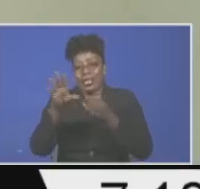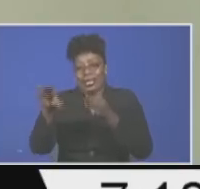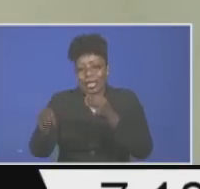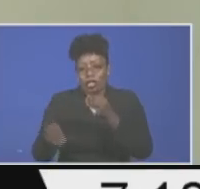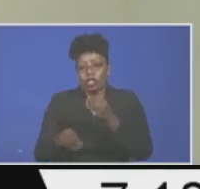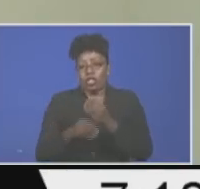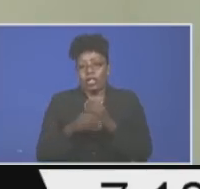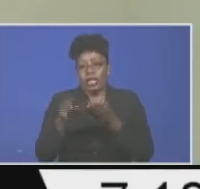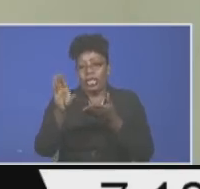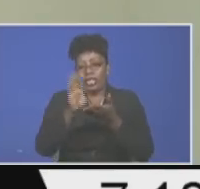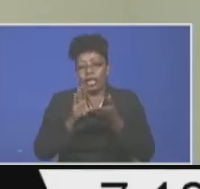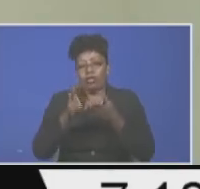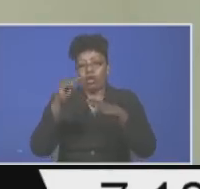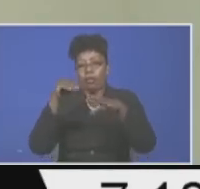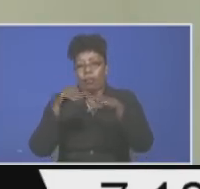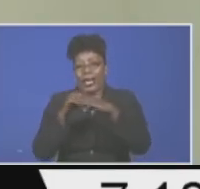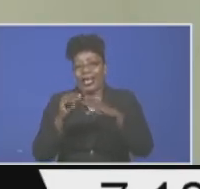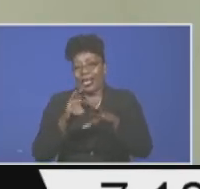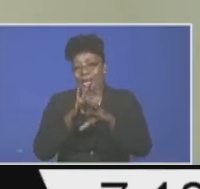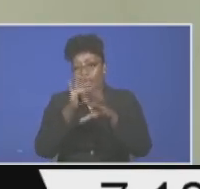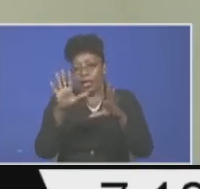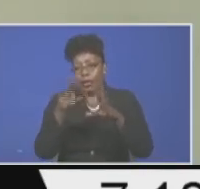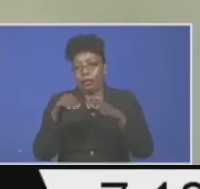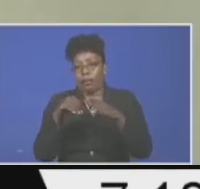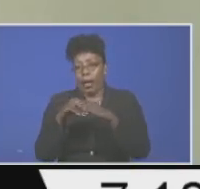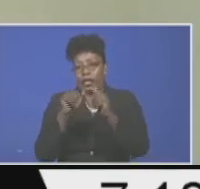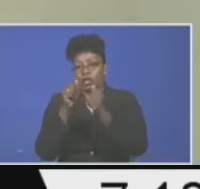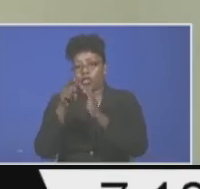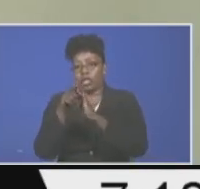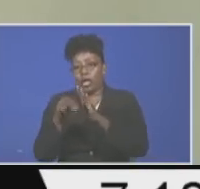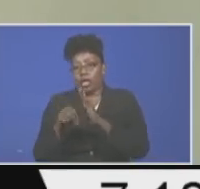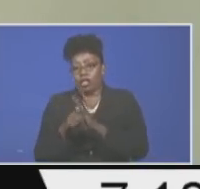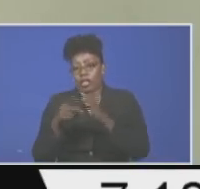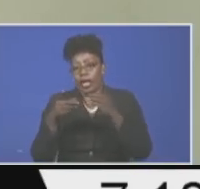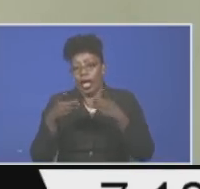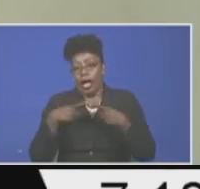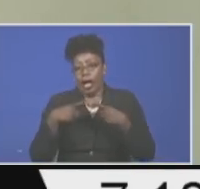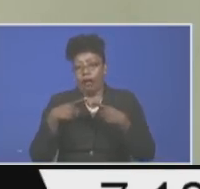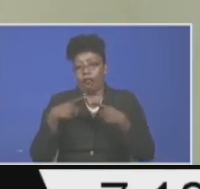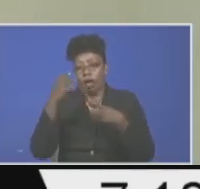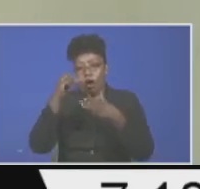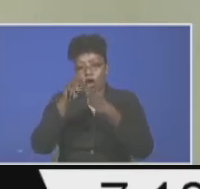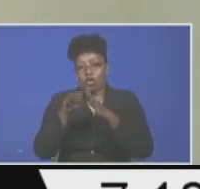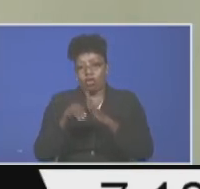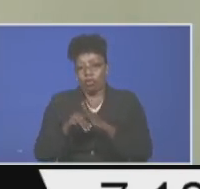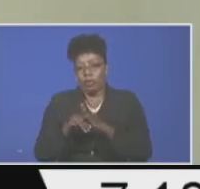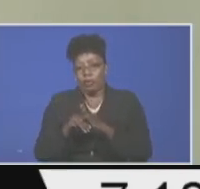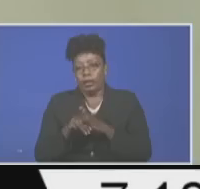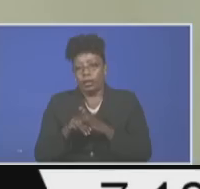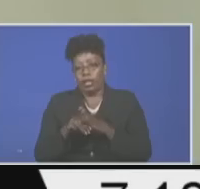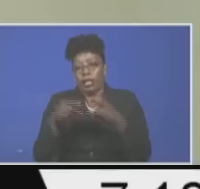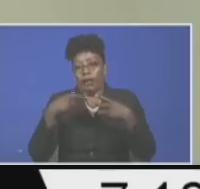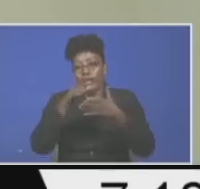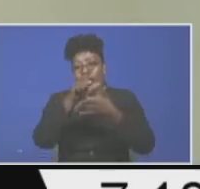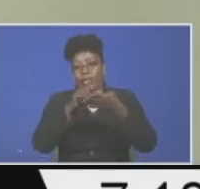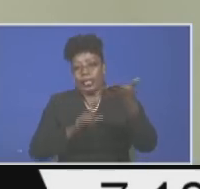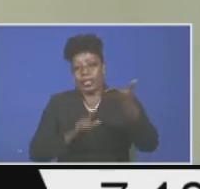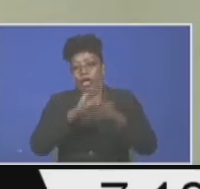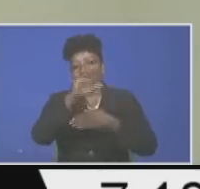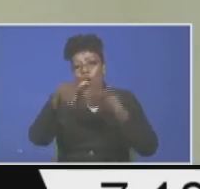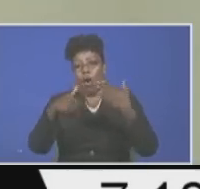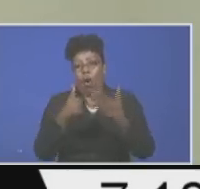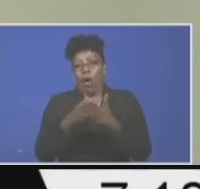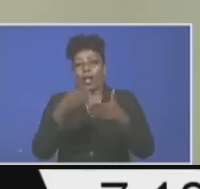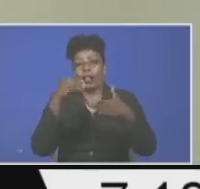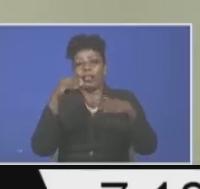Additionally, the Central Bank and the Clearing Bank Association, they have agreed to embark upon a listing of all of the